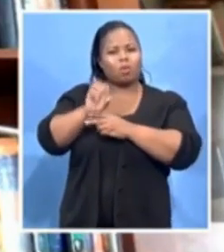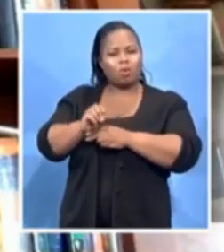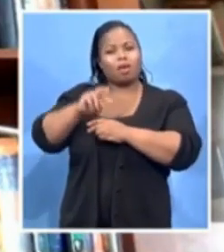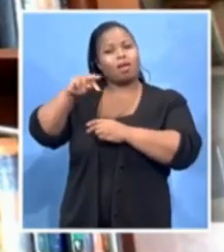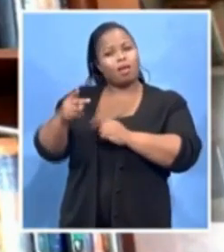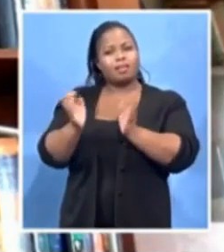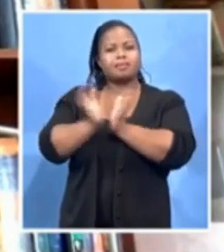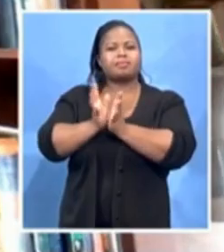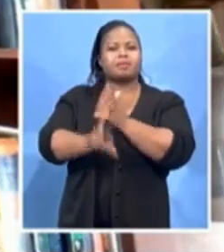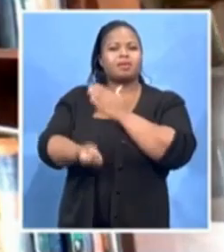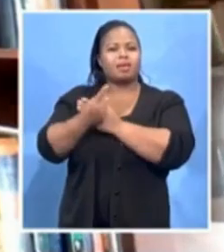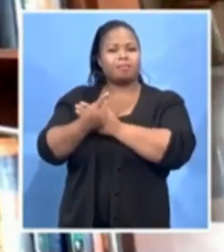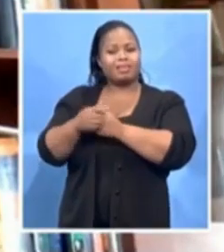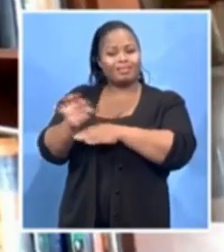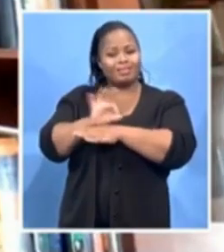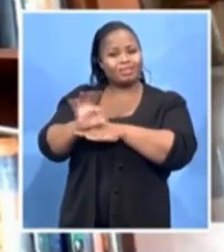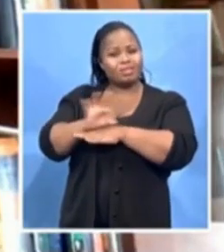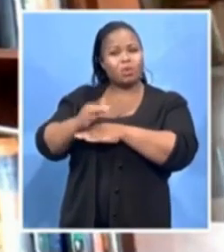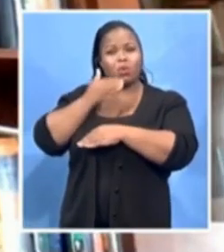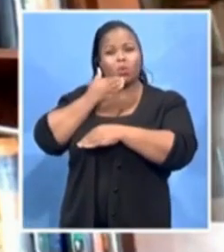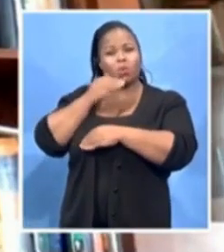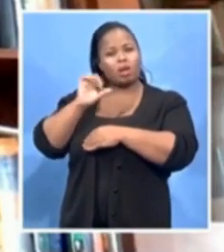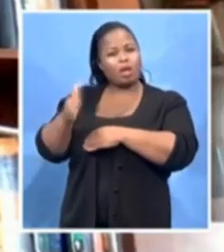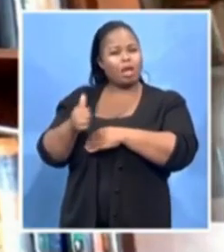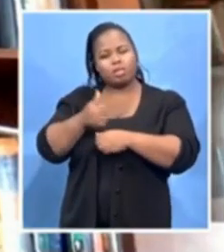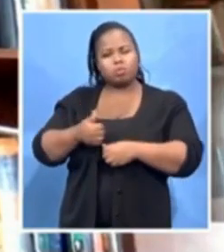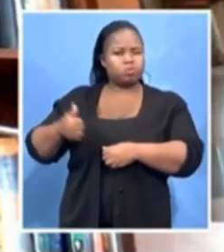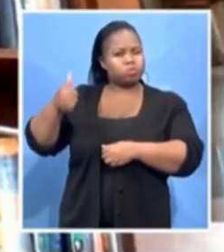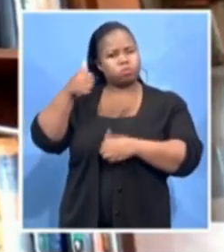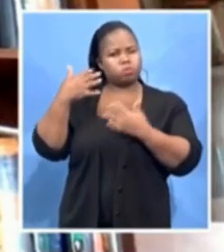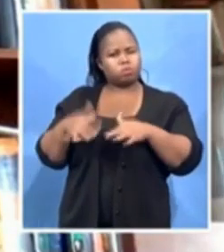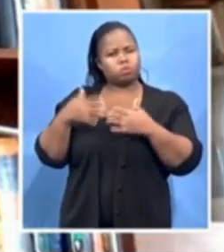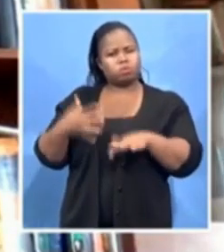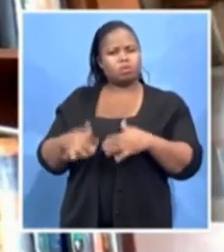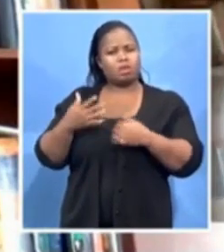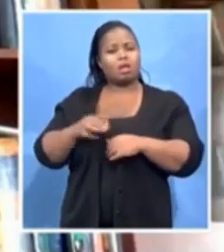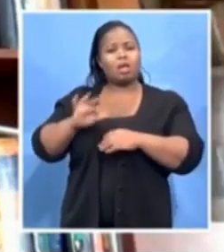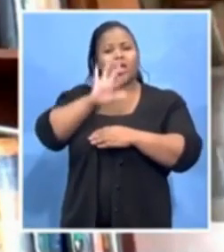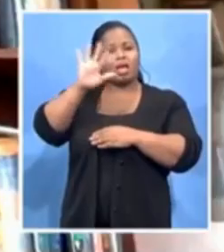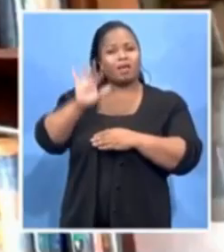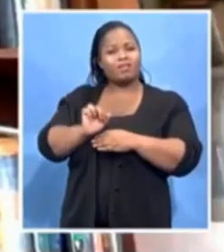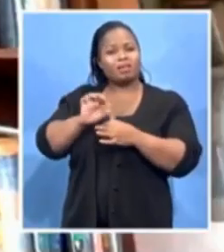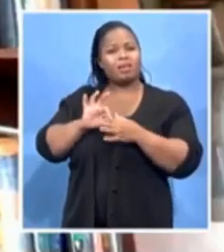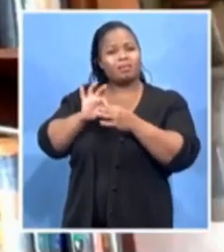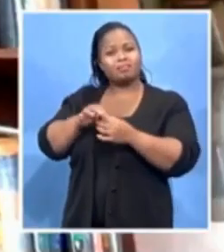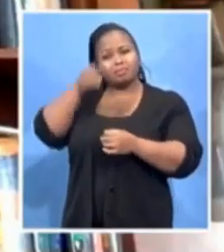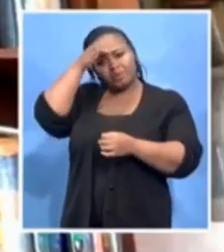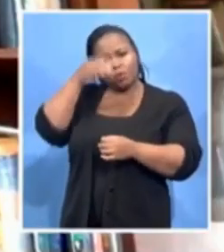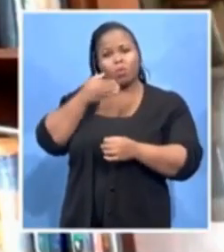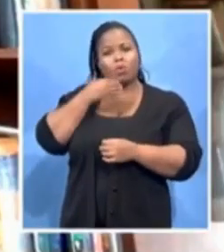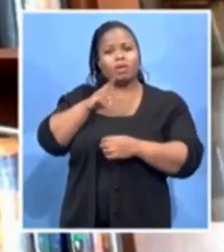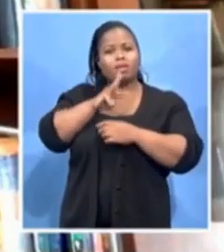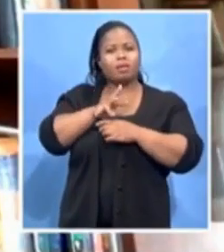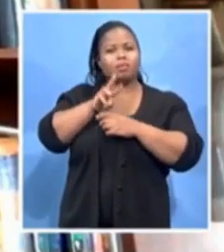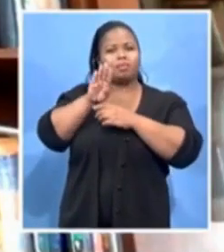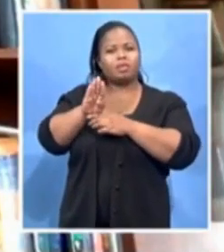yet another great African and great Pan-Africanist, W.B. Du Bois. And Du Bois